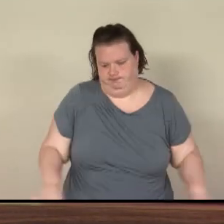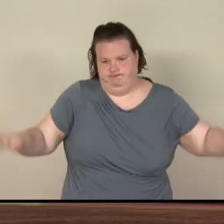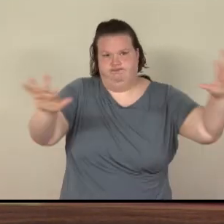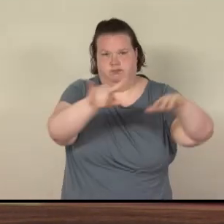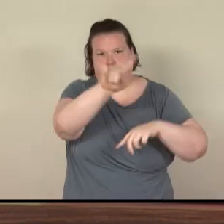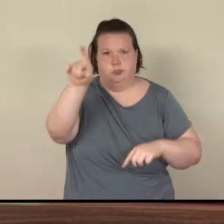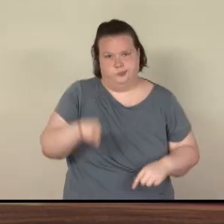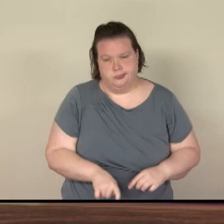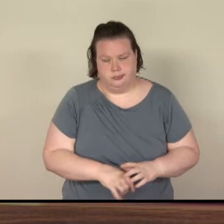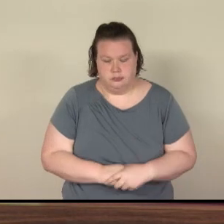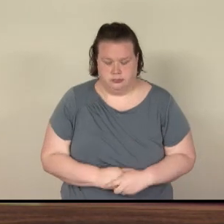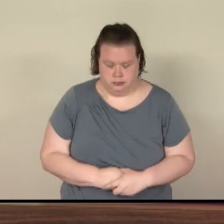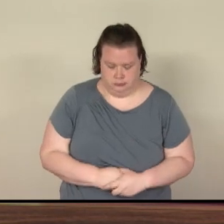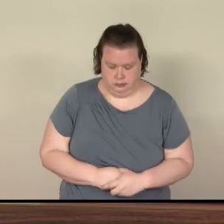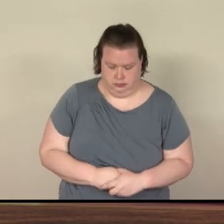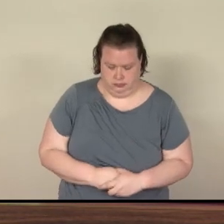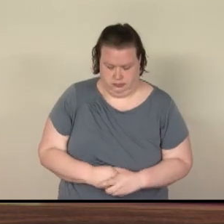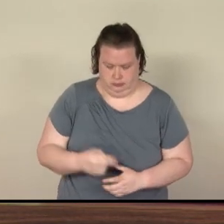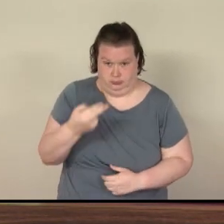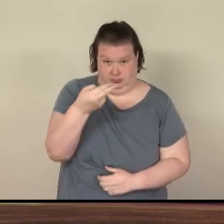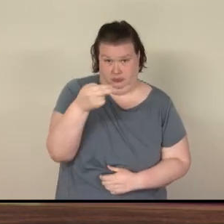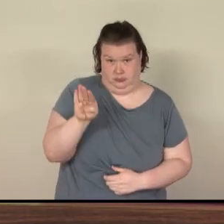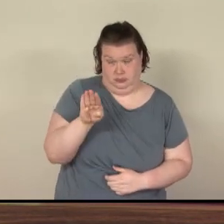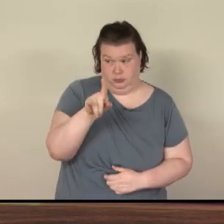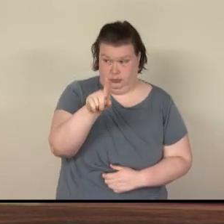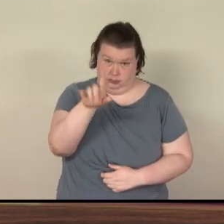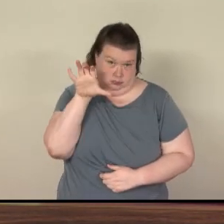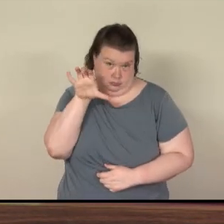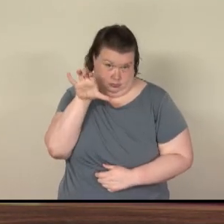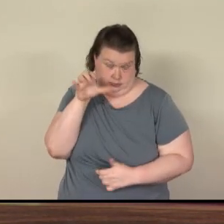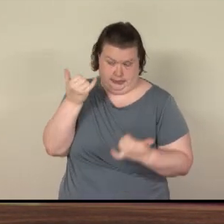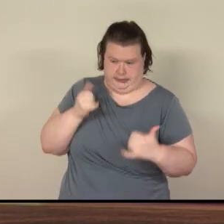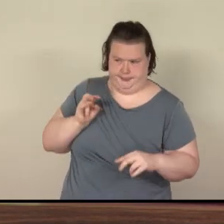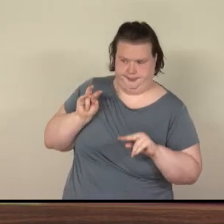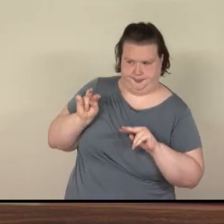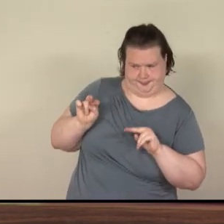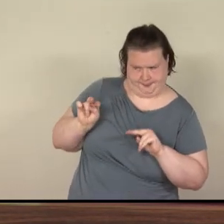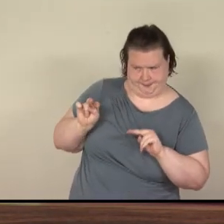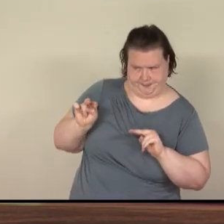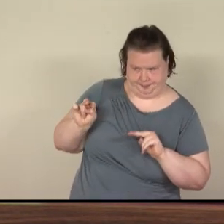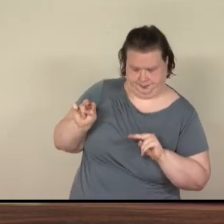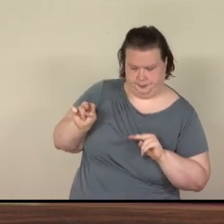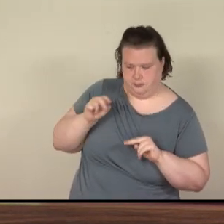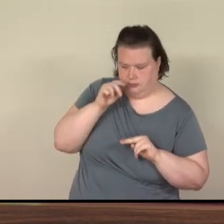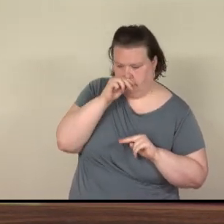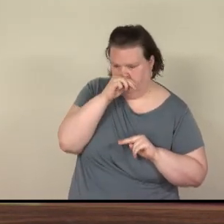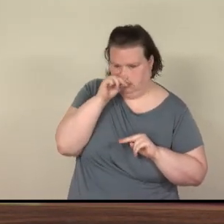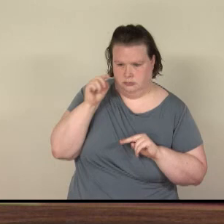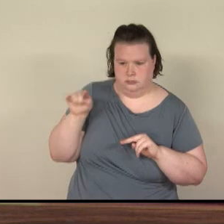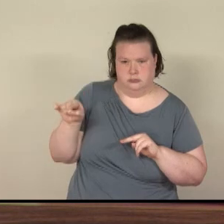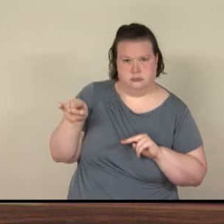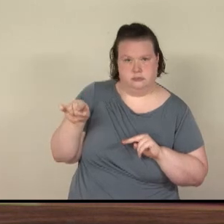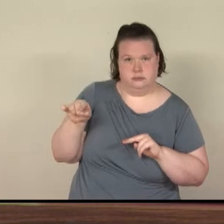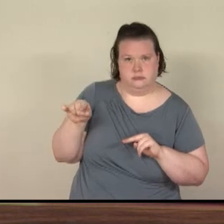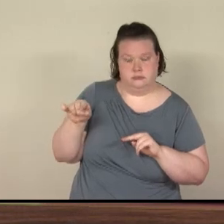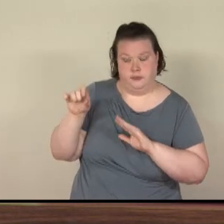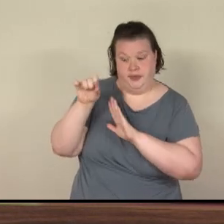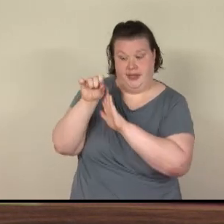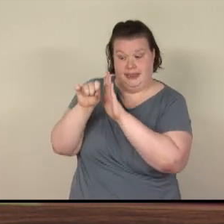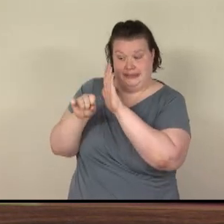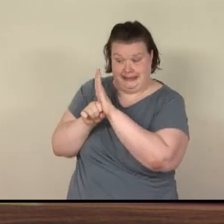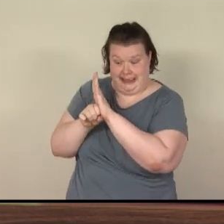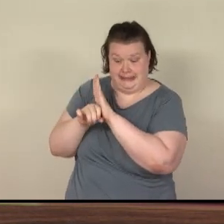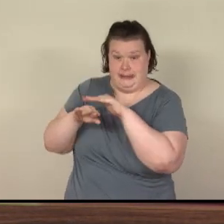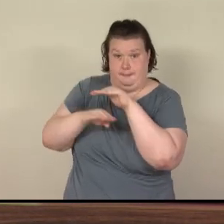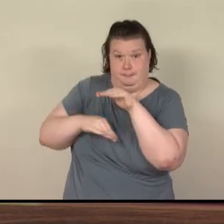state. So House Bill 100 is the bill that we're watching there, and that includes an increase to the state's basic